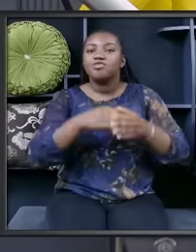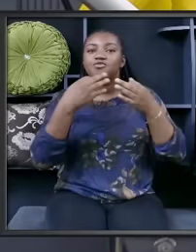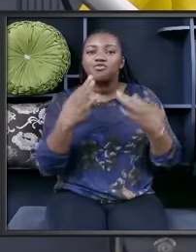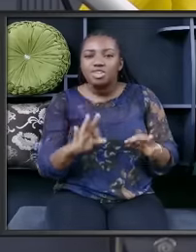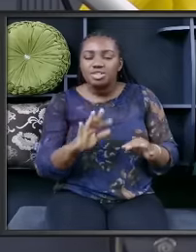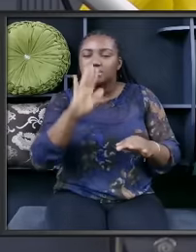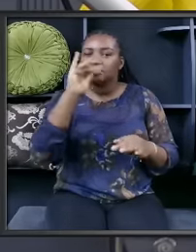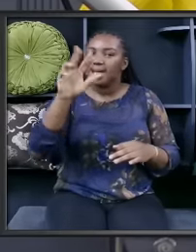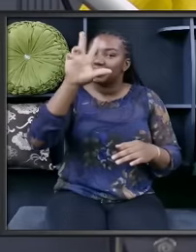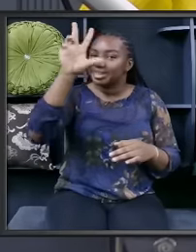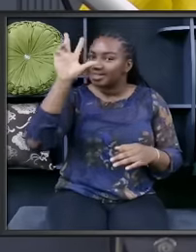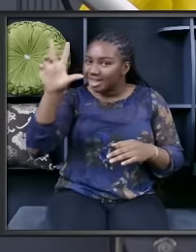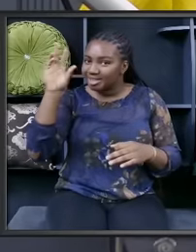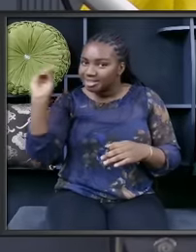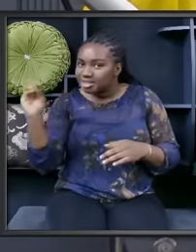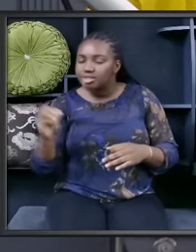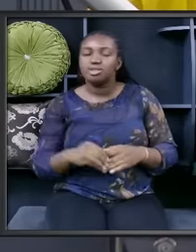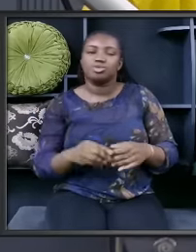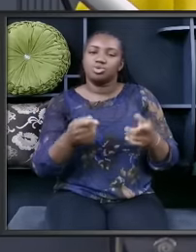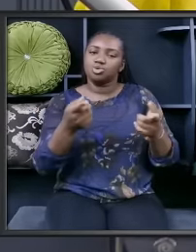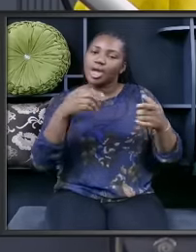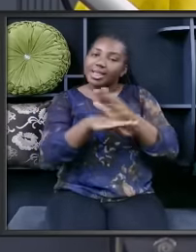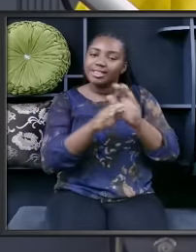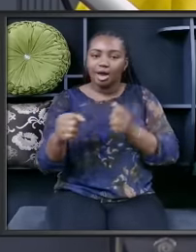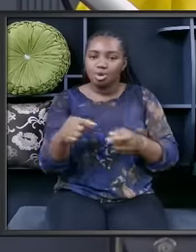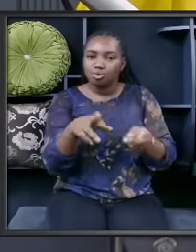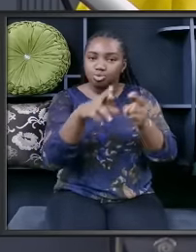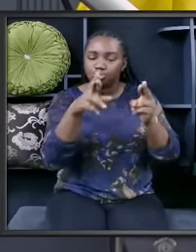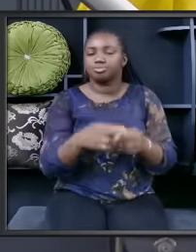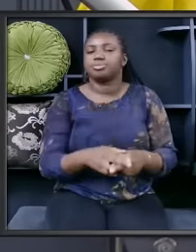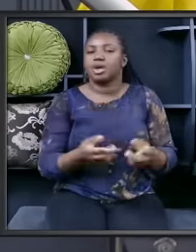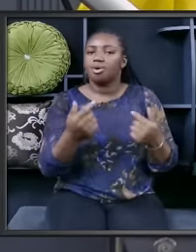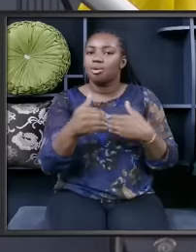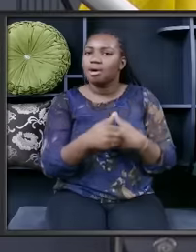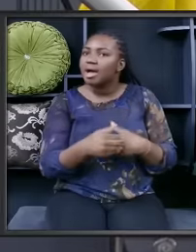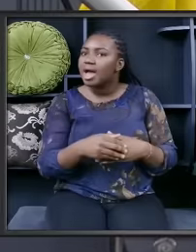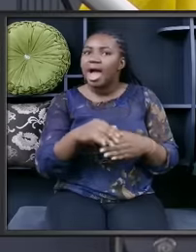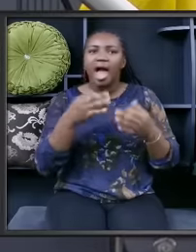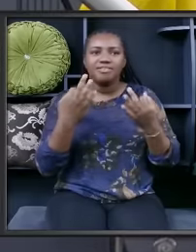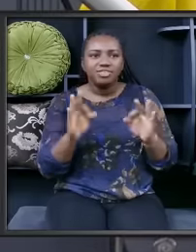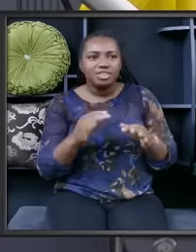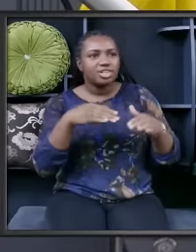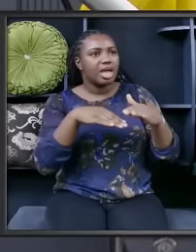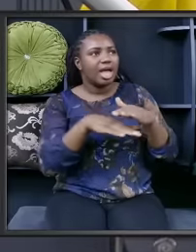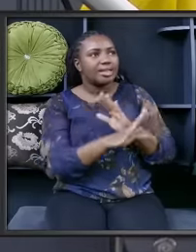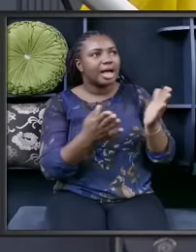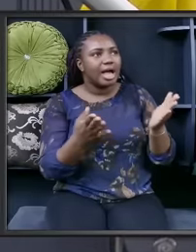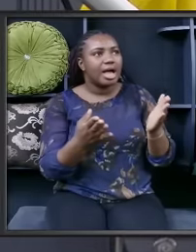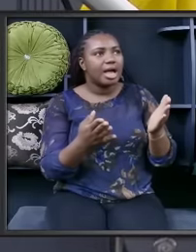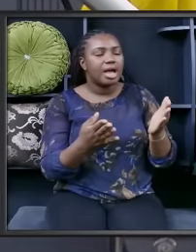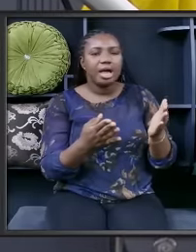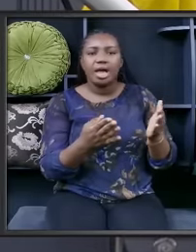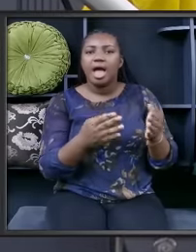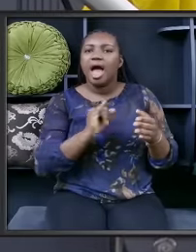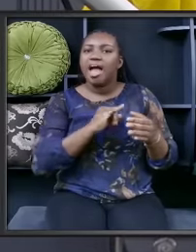can enter road. Now I can conclude everything. Go enter moto. Now in driver, I say police checkpoint is more than